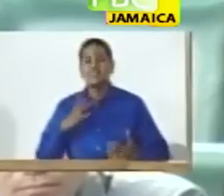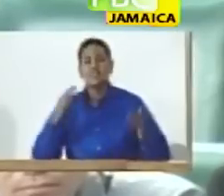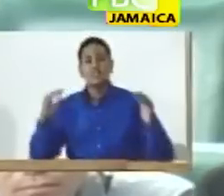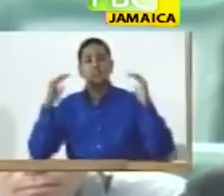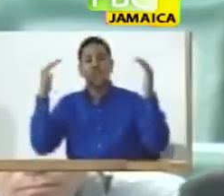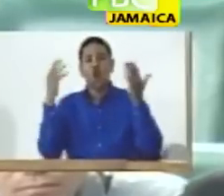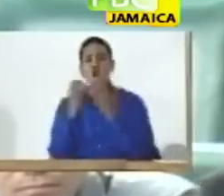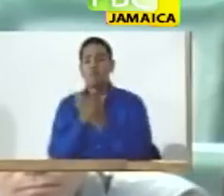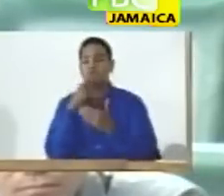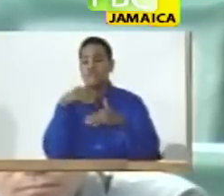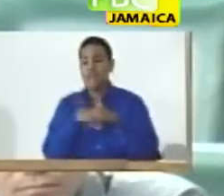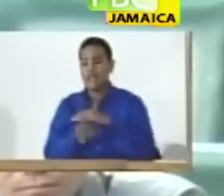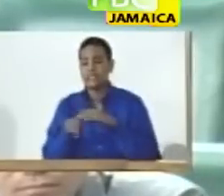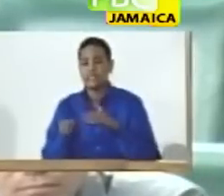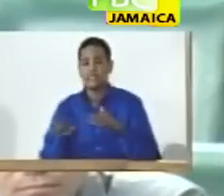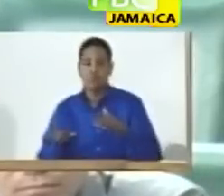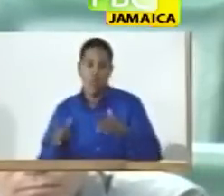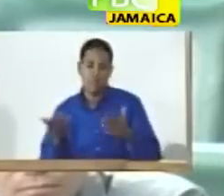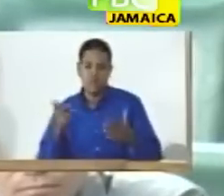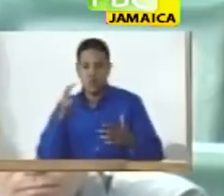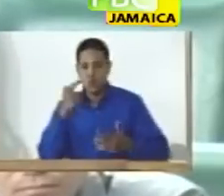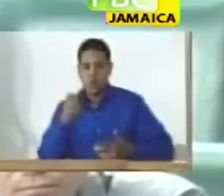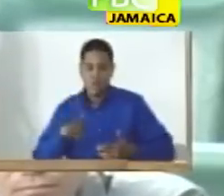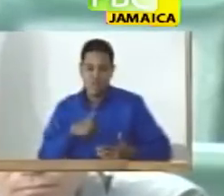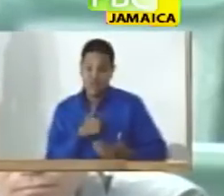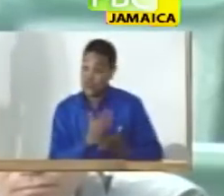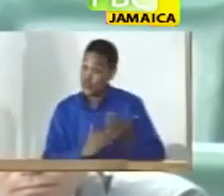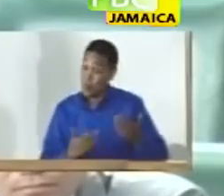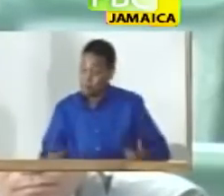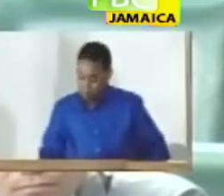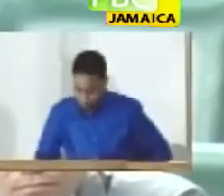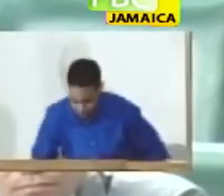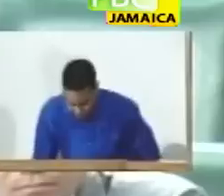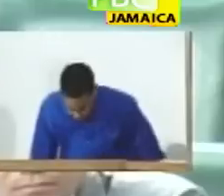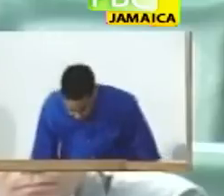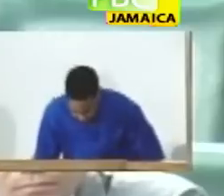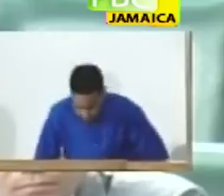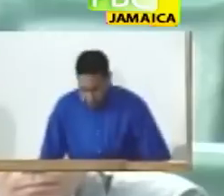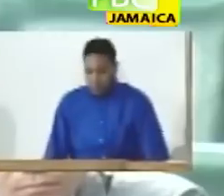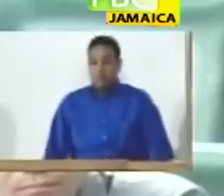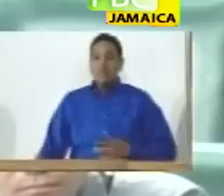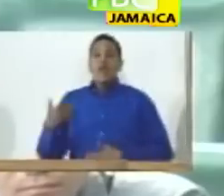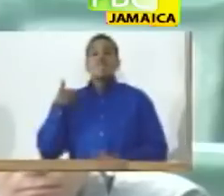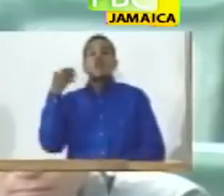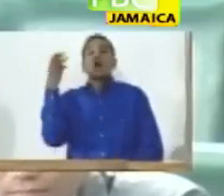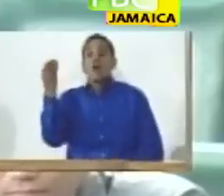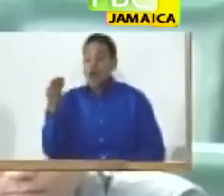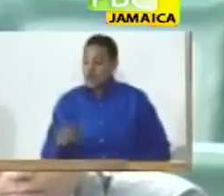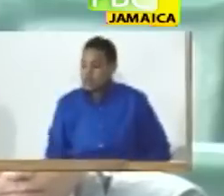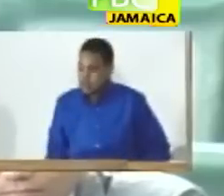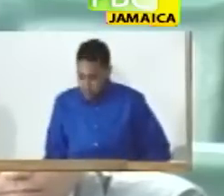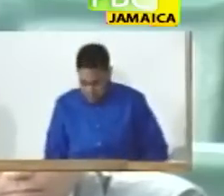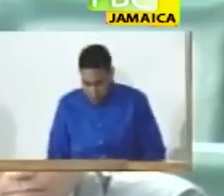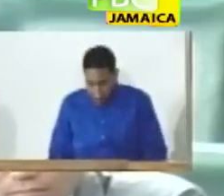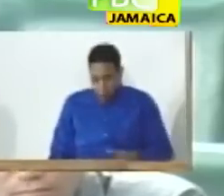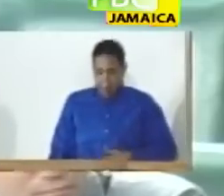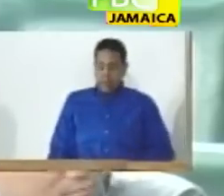of entering this chamber. Some have gone, and others